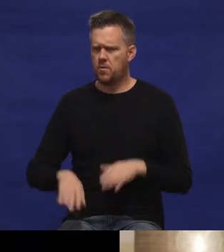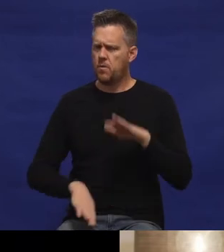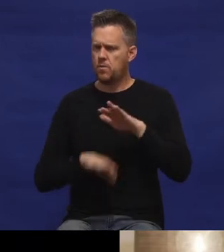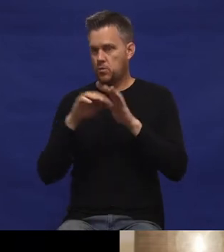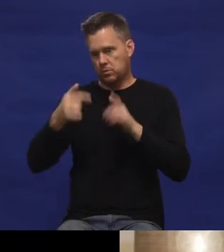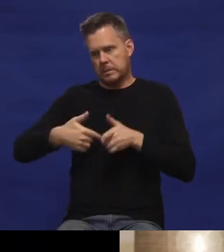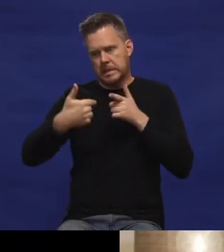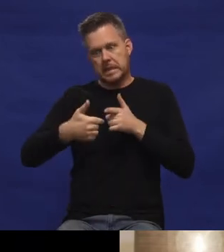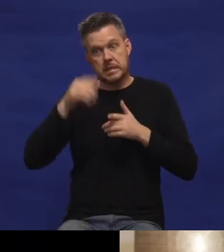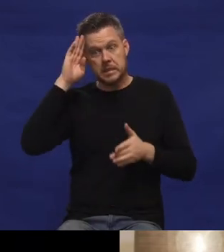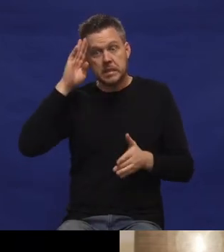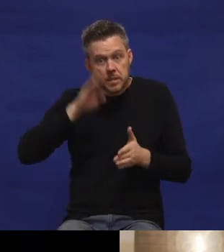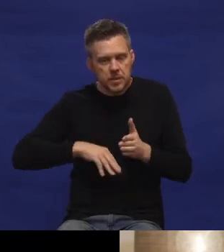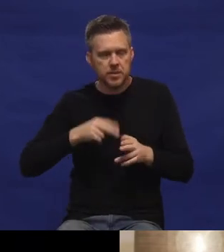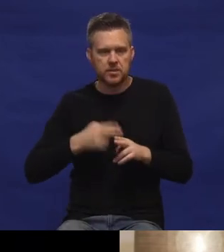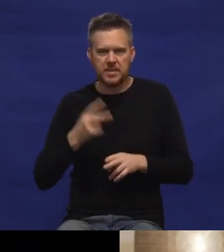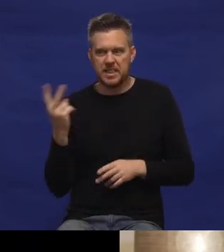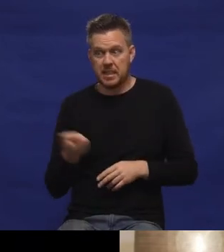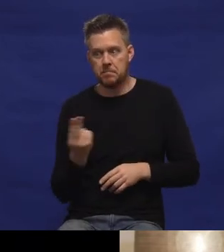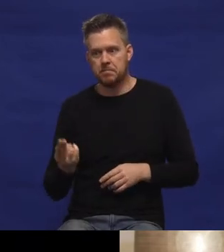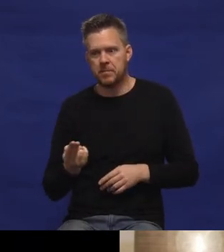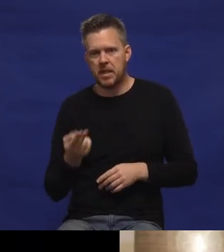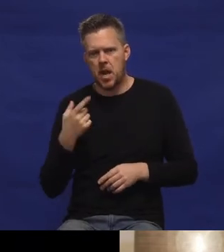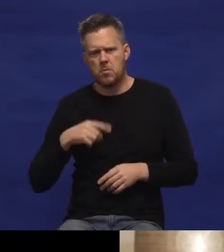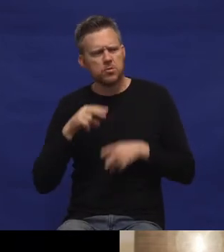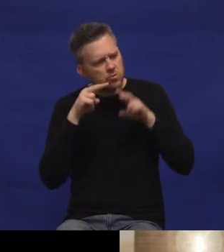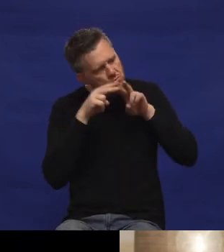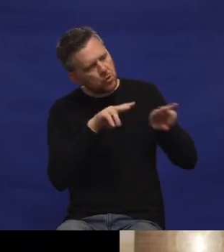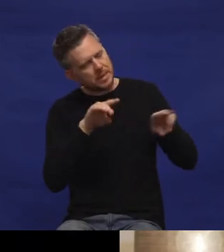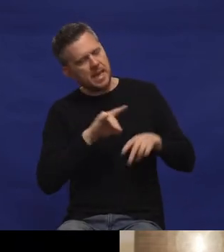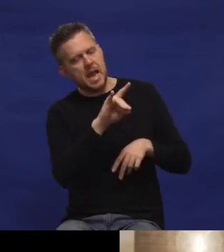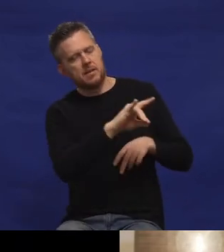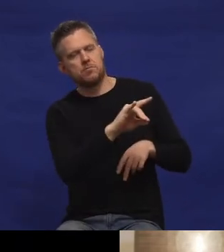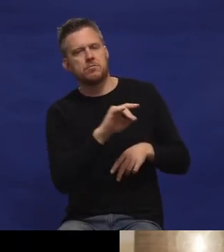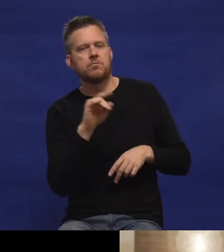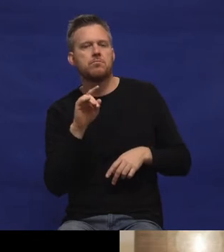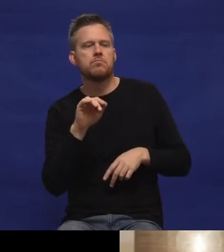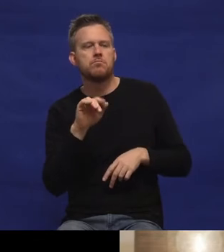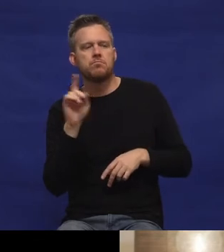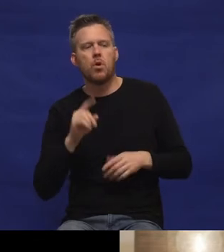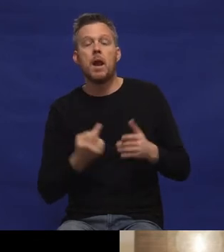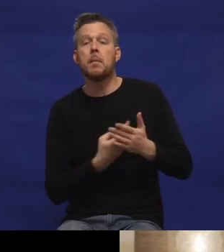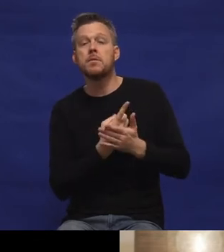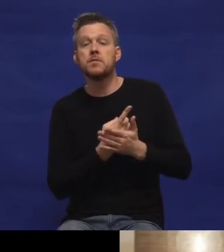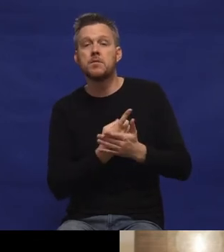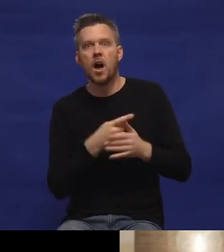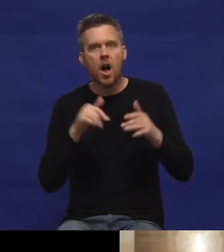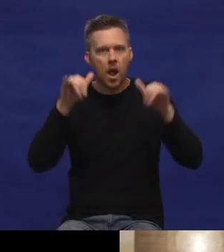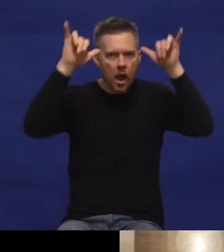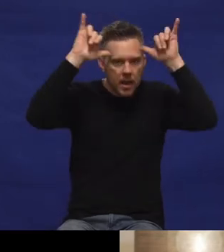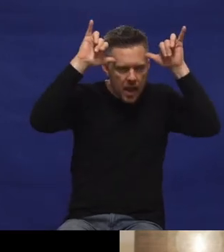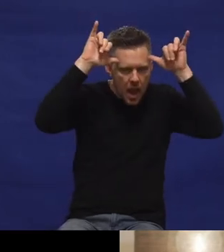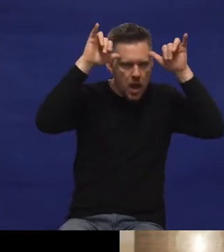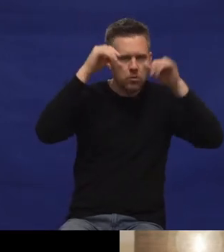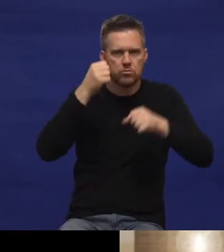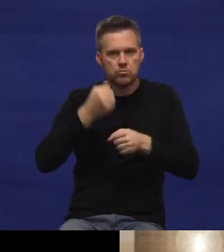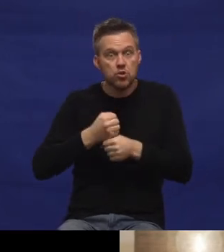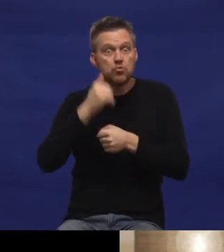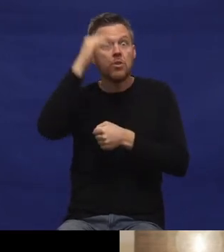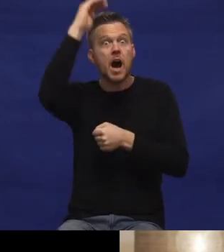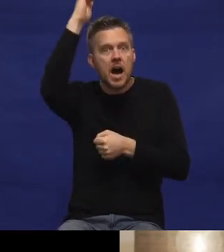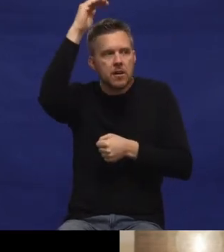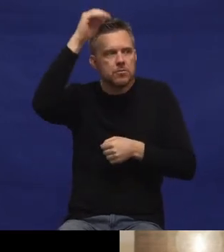really challenging experience for them, because if they looked around at the animal kingdom as their reference point, well, when the cow or the